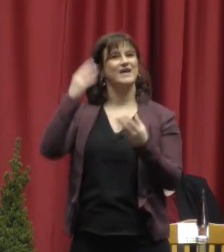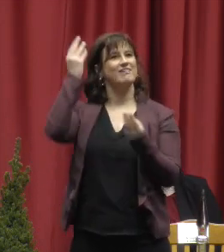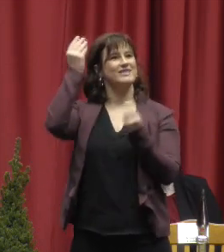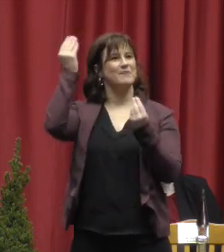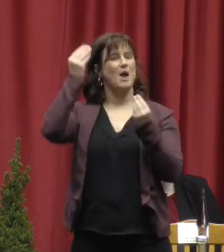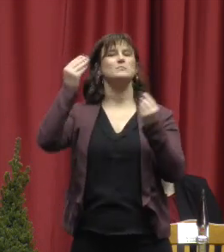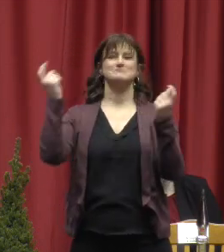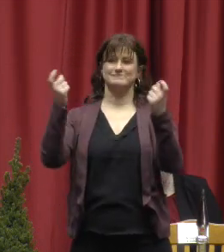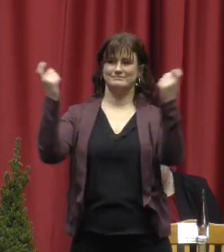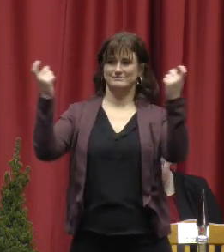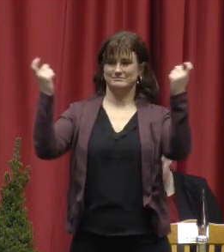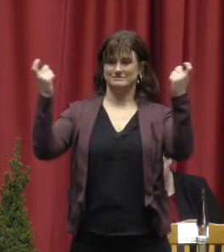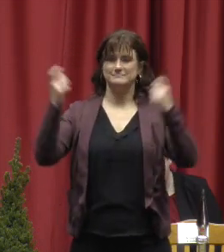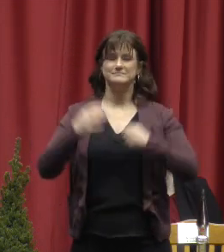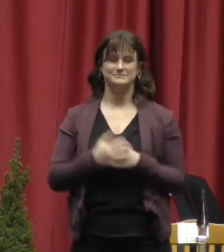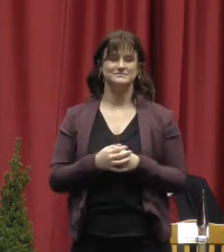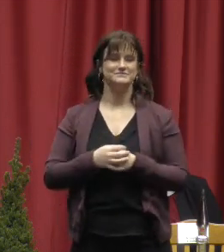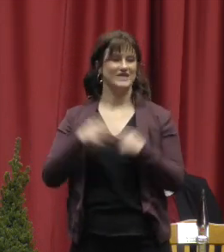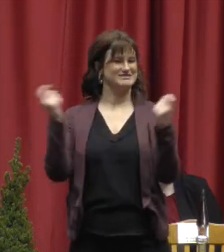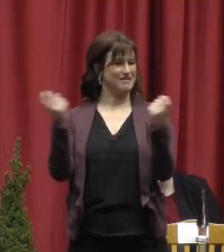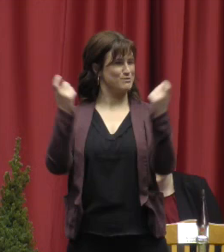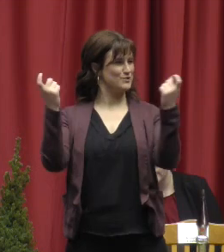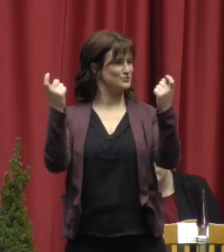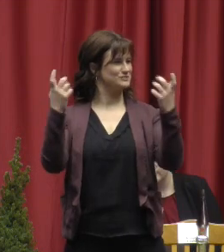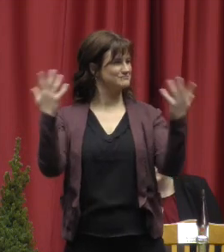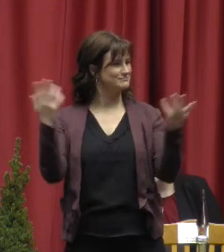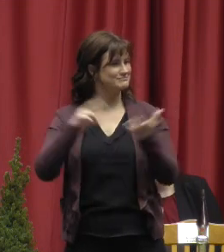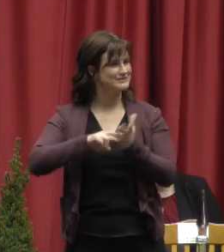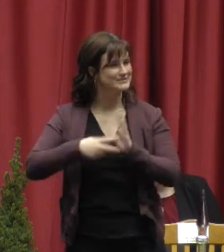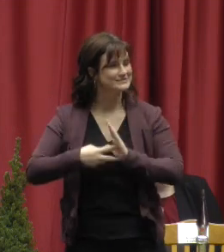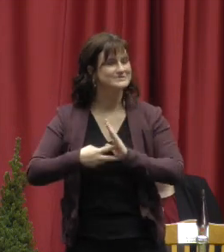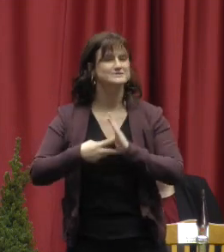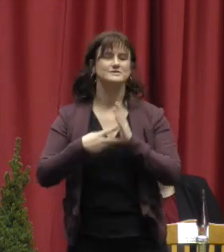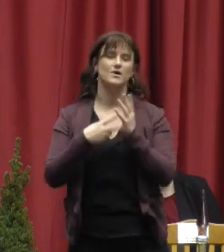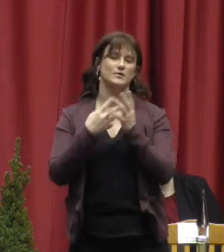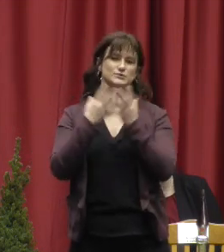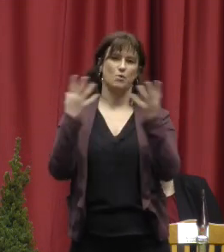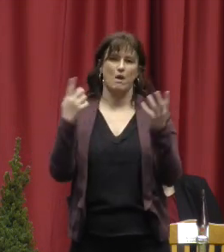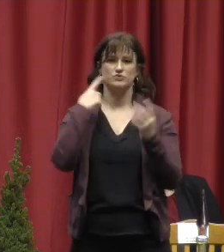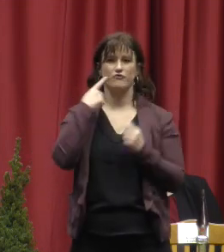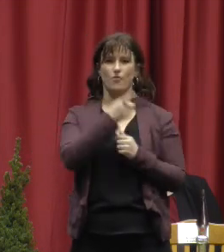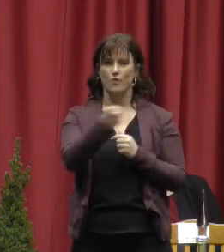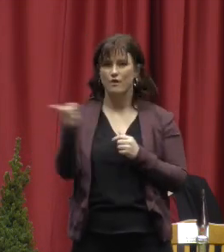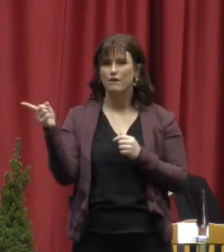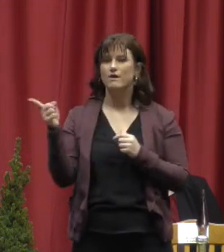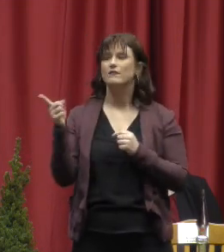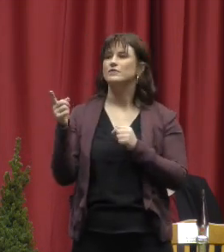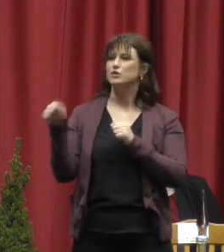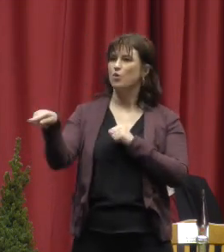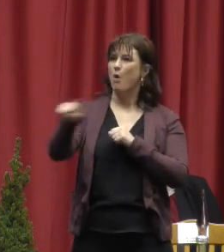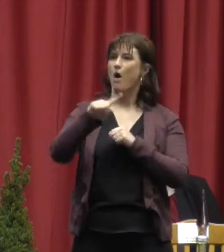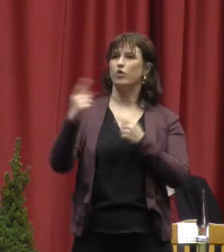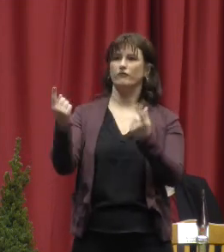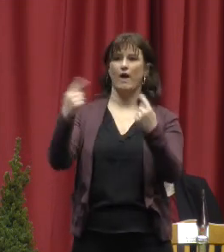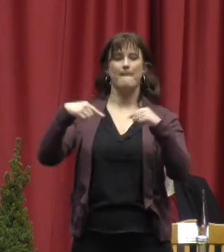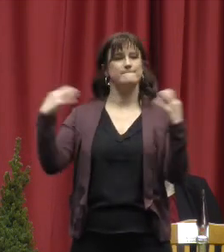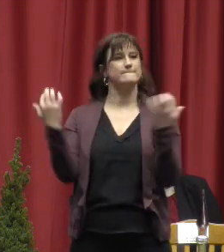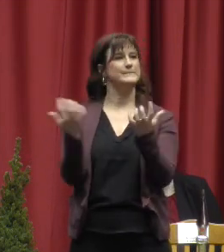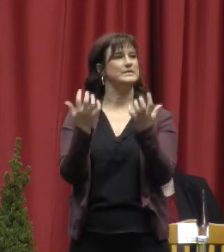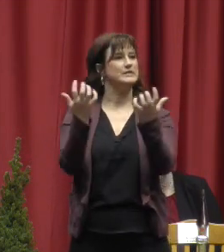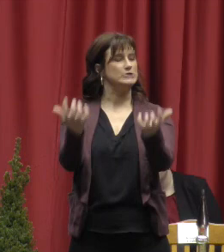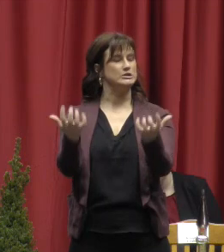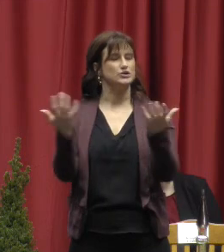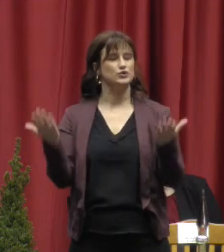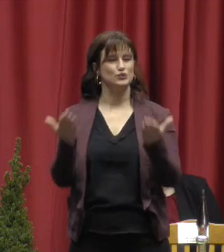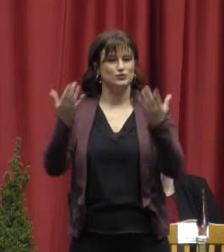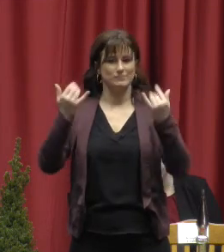celebrate. This celebration means so much to all of us. all of you who've come here together today,